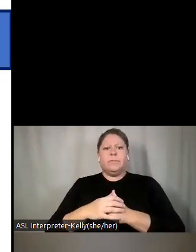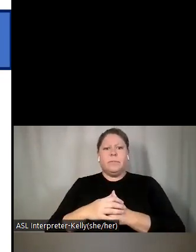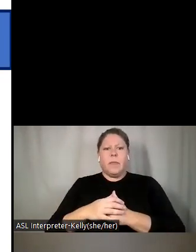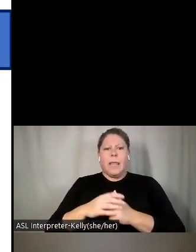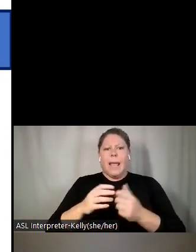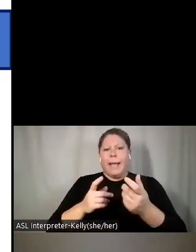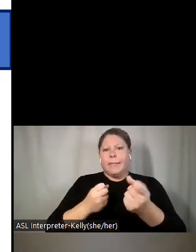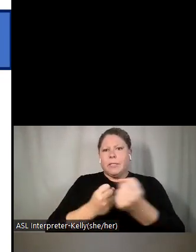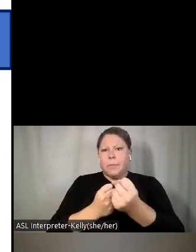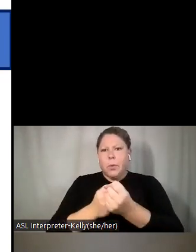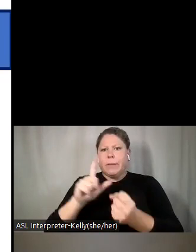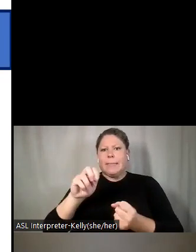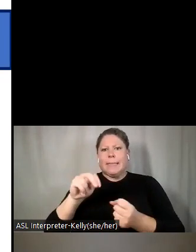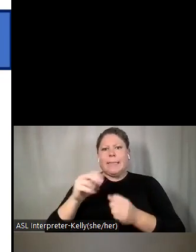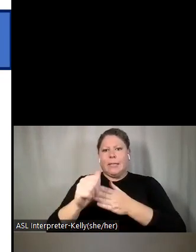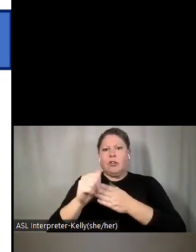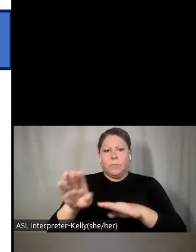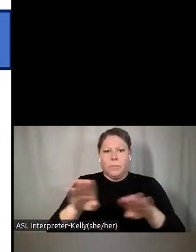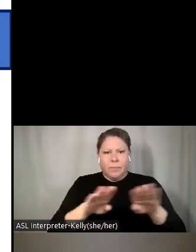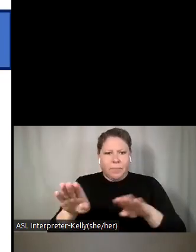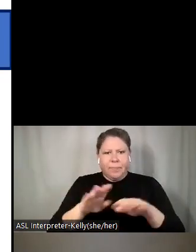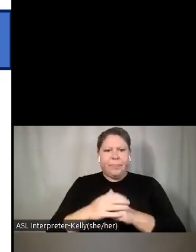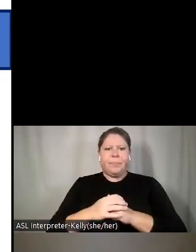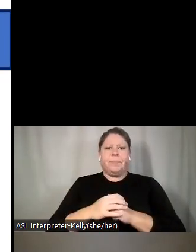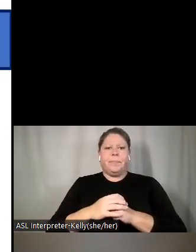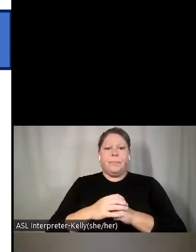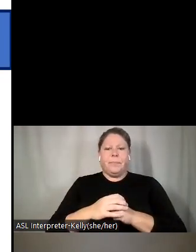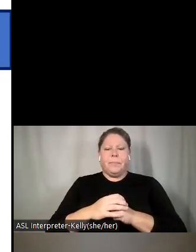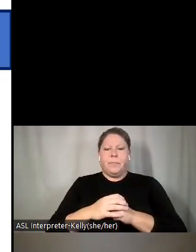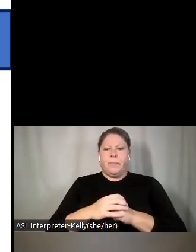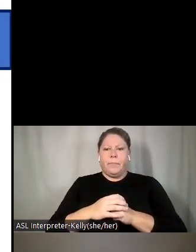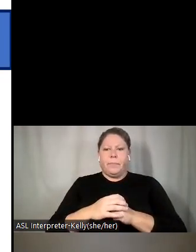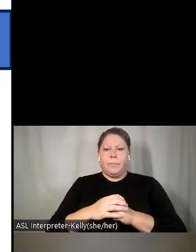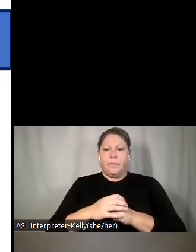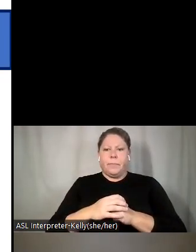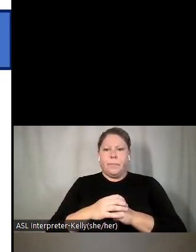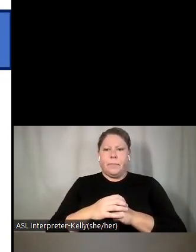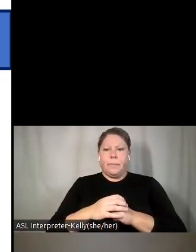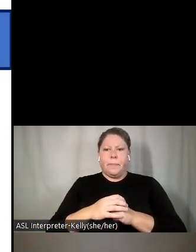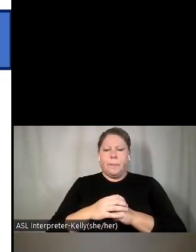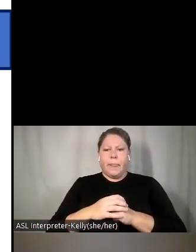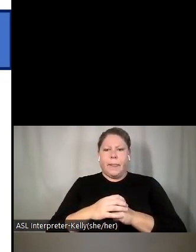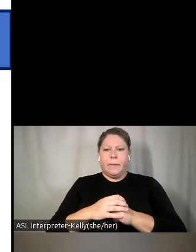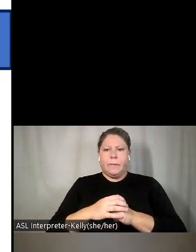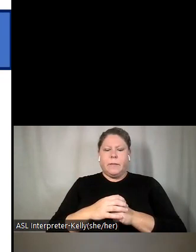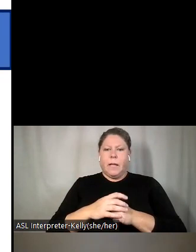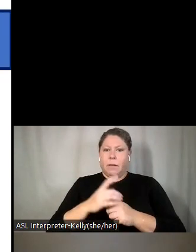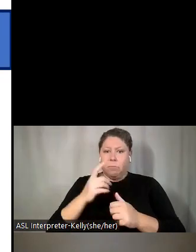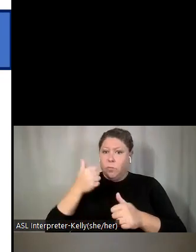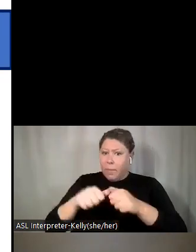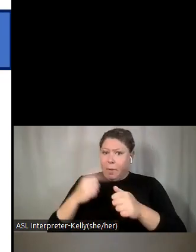behaviors. And as we said earlier, out of respect for people,